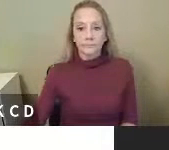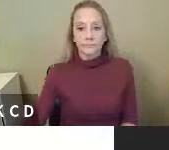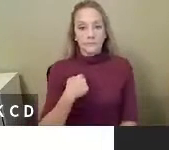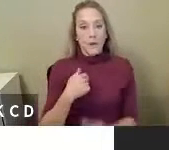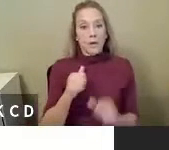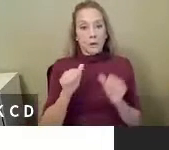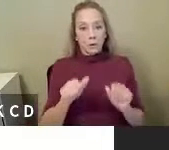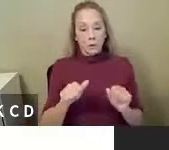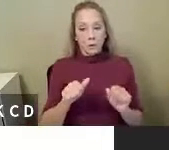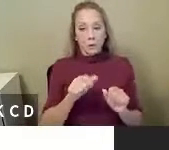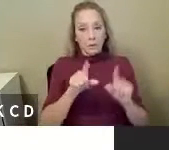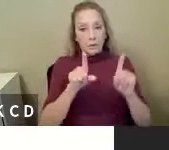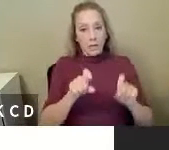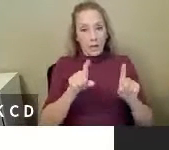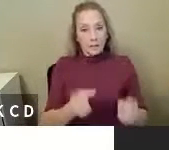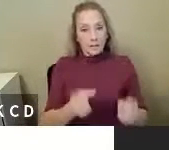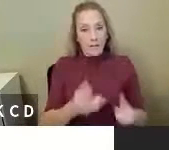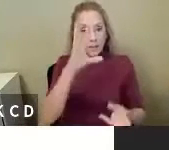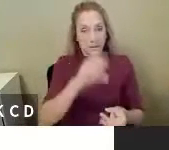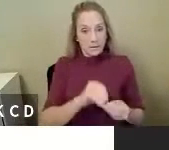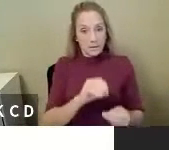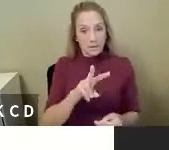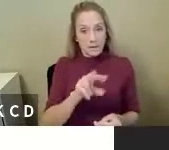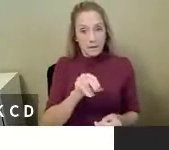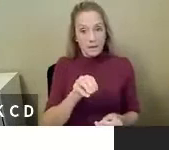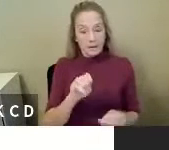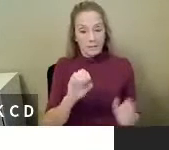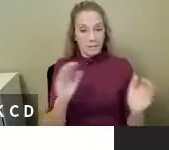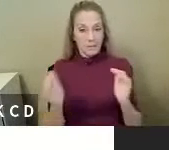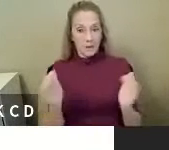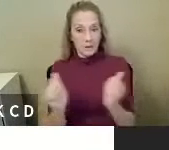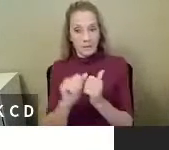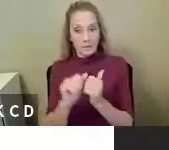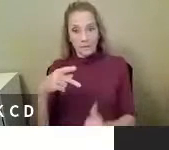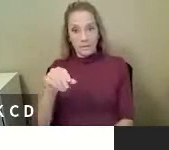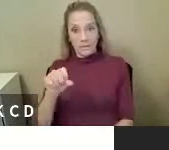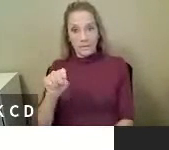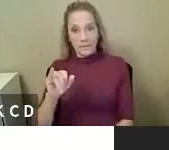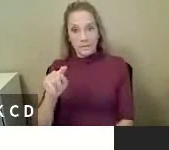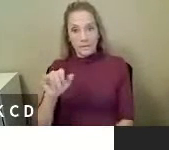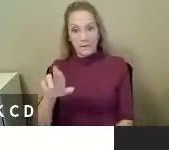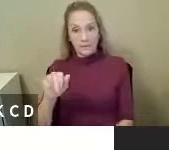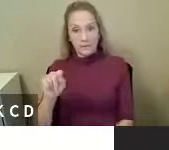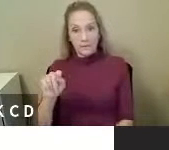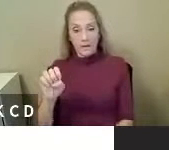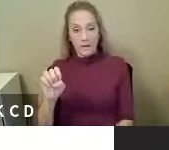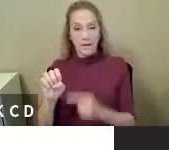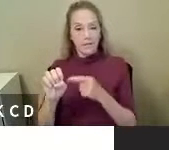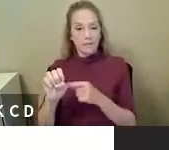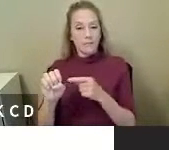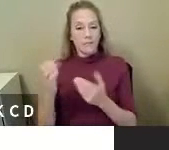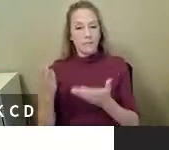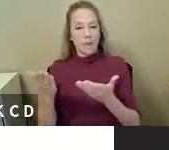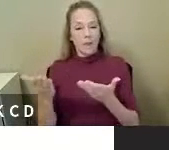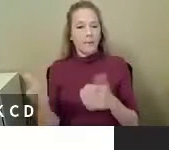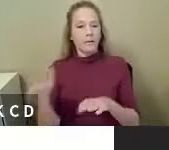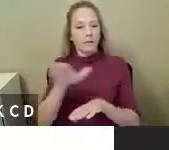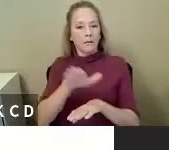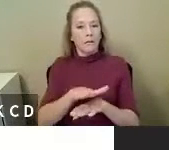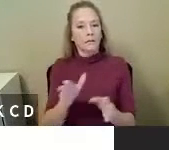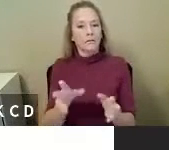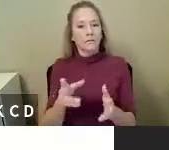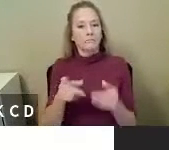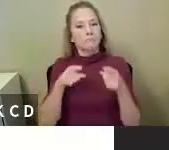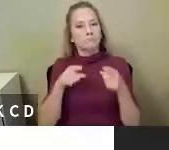and positivity rate and include that as one where we have positivity rates maybe overlaid on top of testing